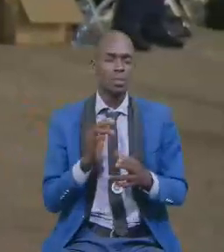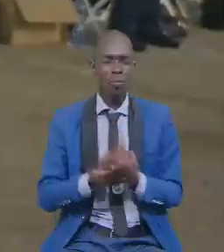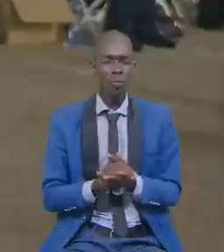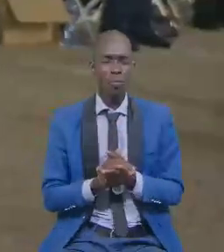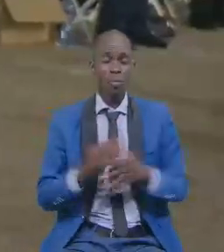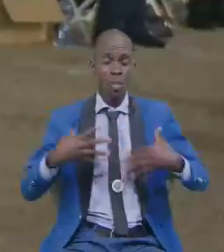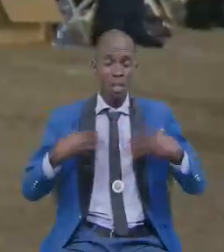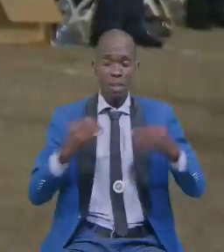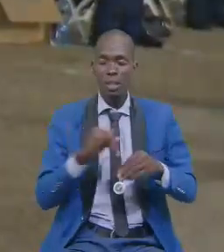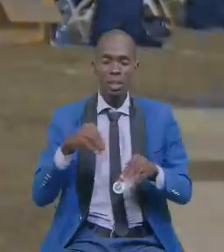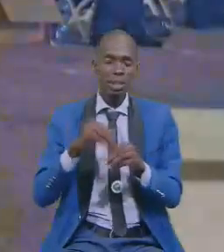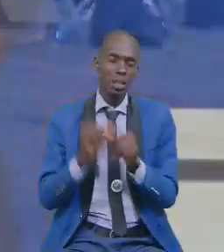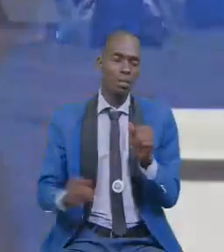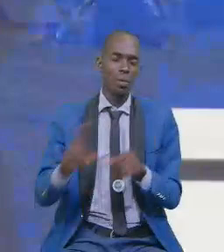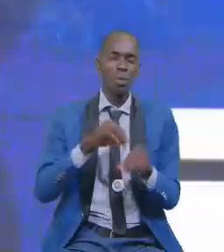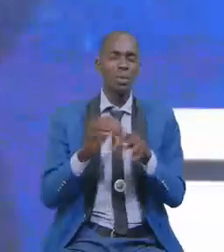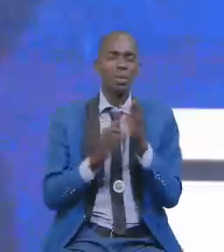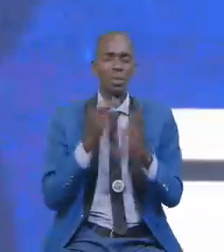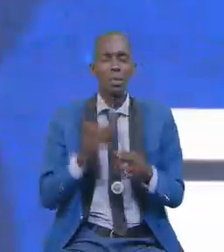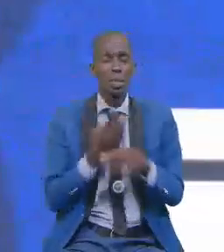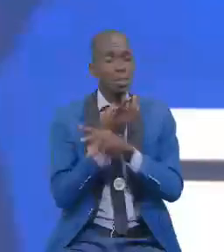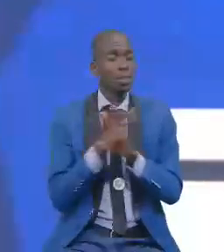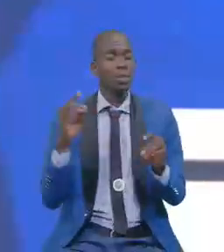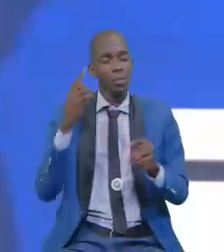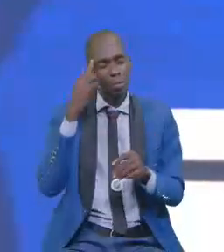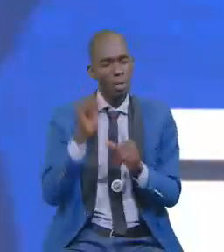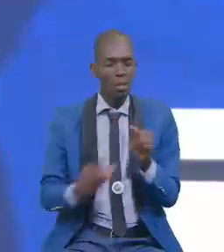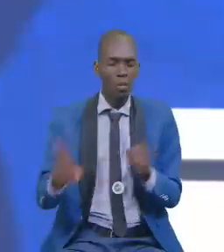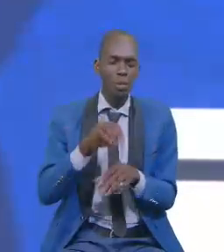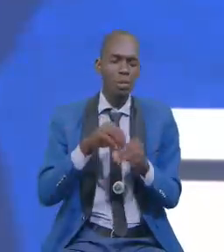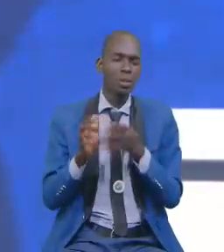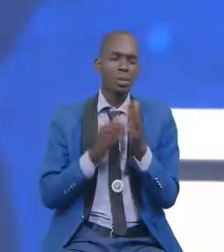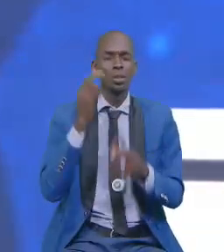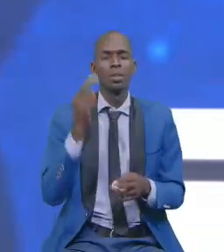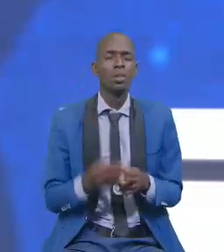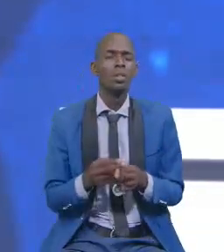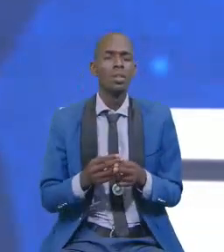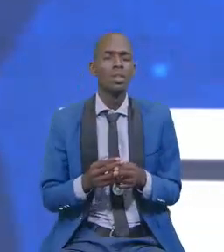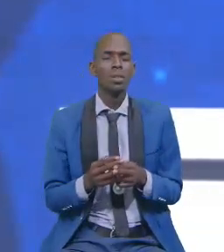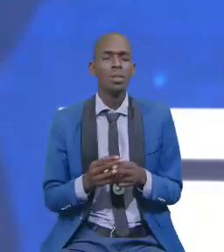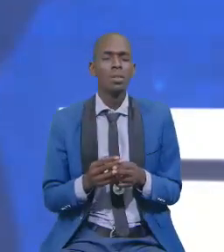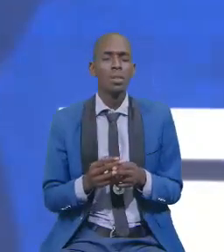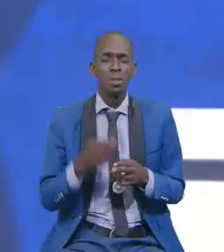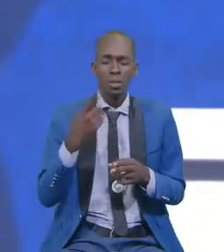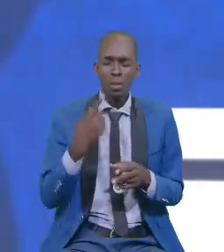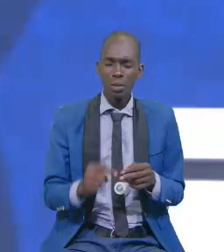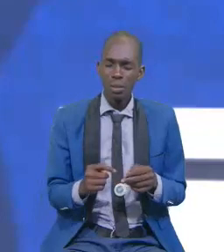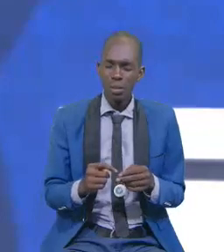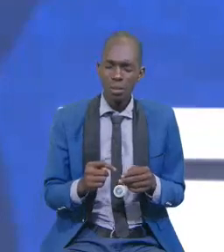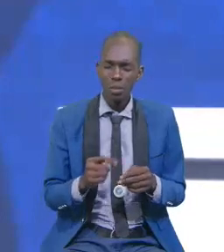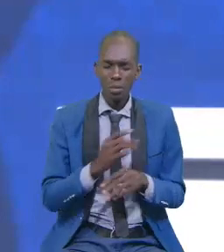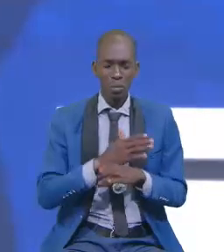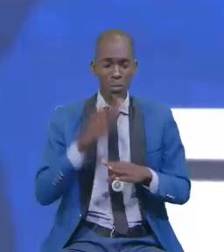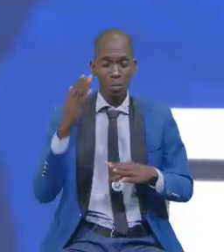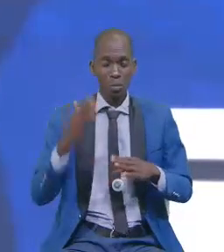Healing in everyone. Deliverance for everyone. The confirmation of total healing